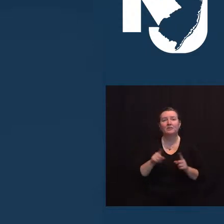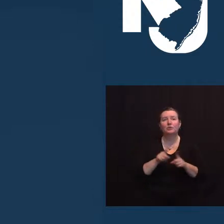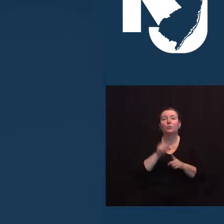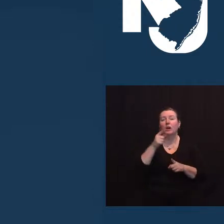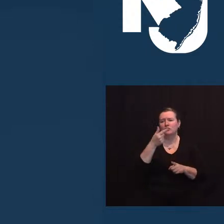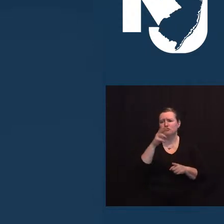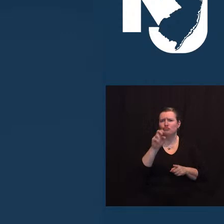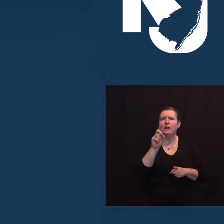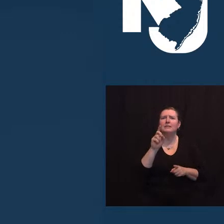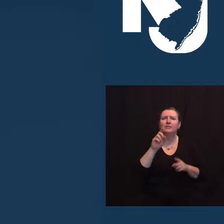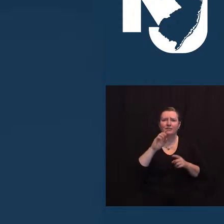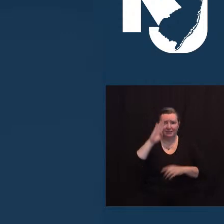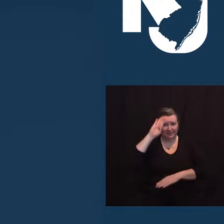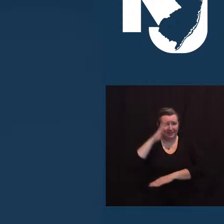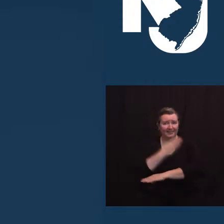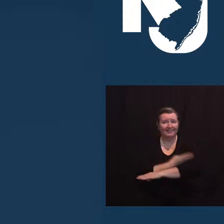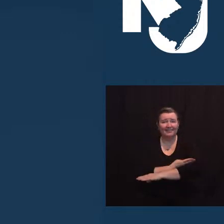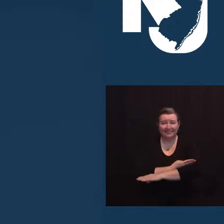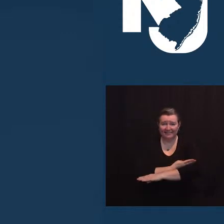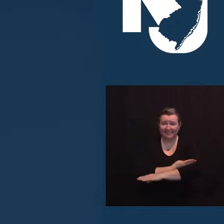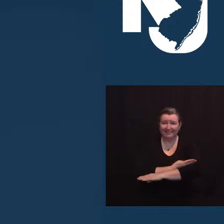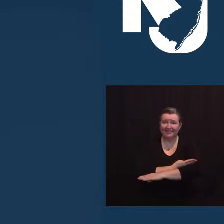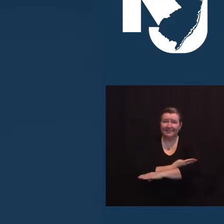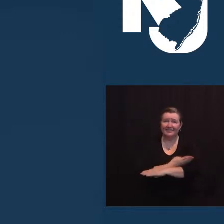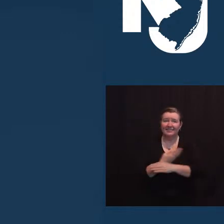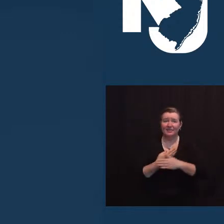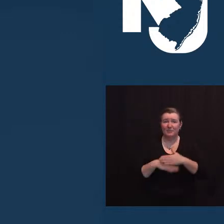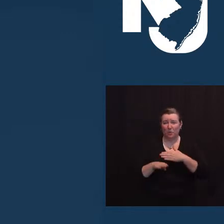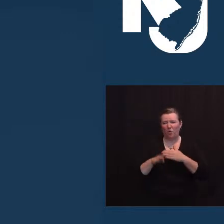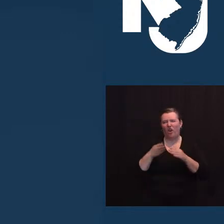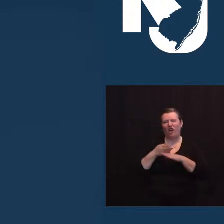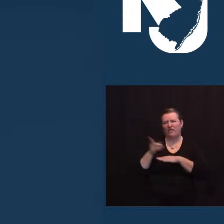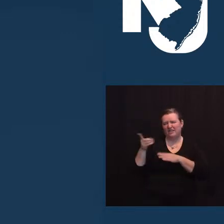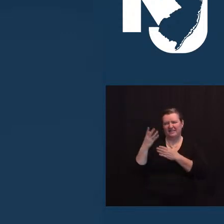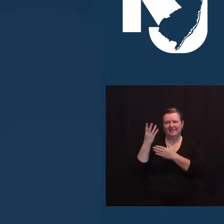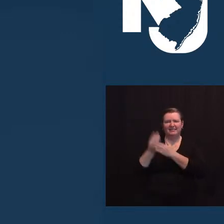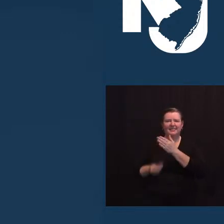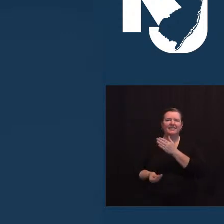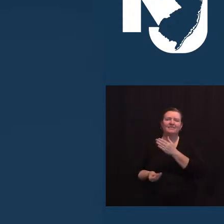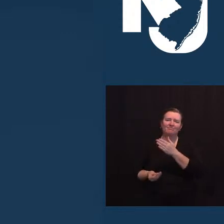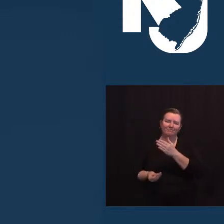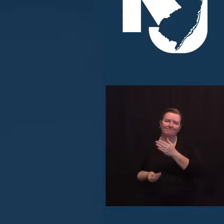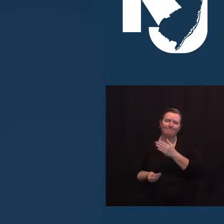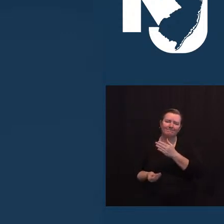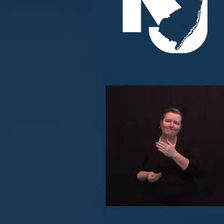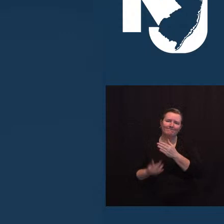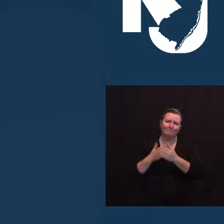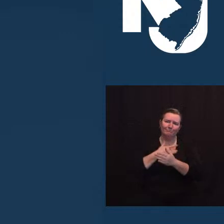who was born after Joe passed, and his great-grandson's name,